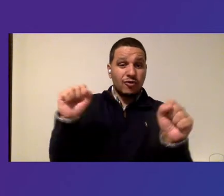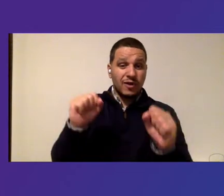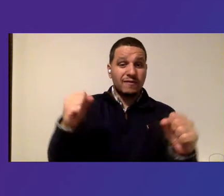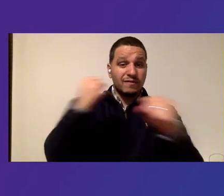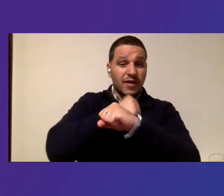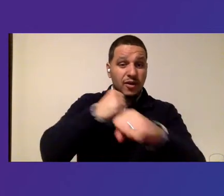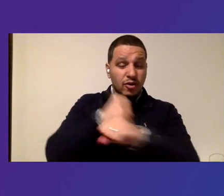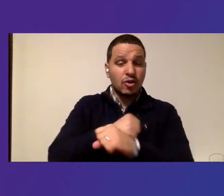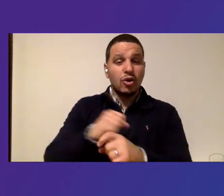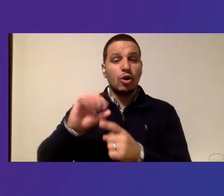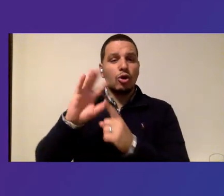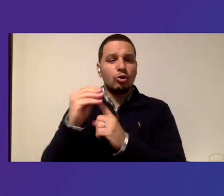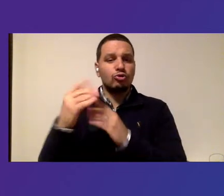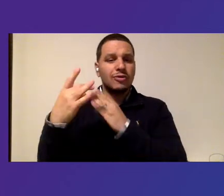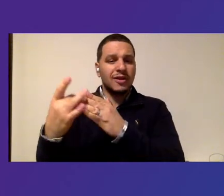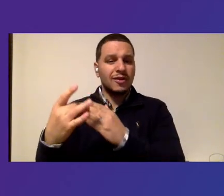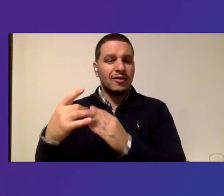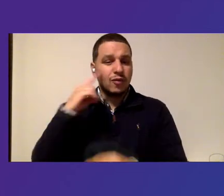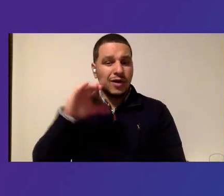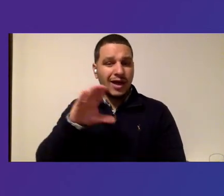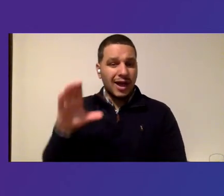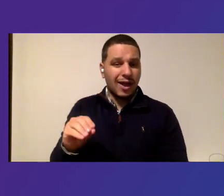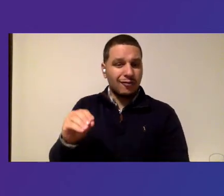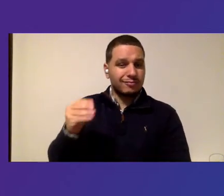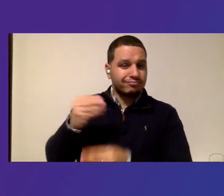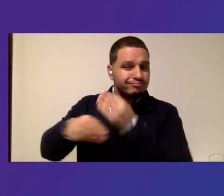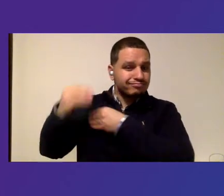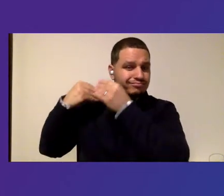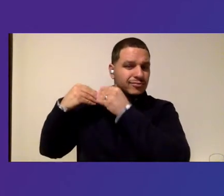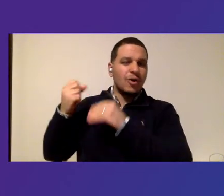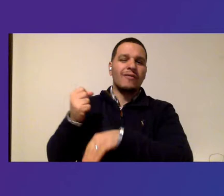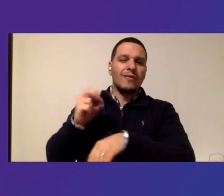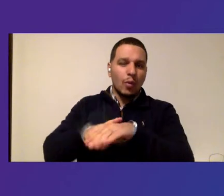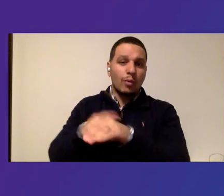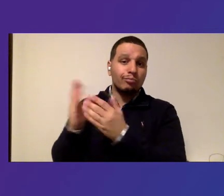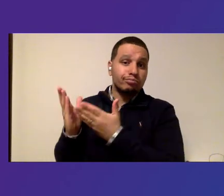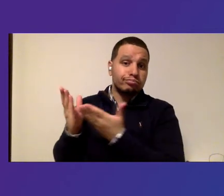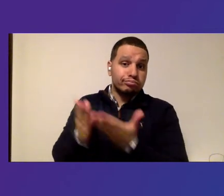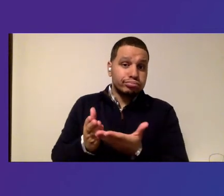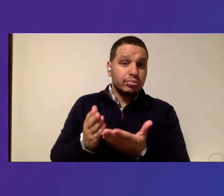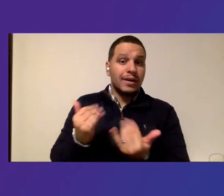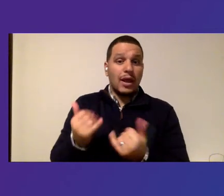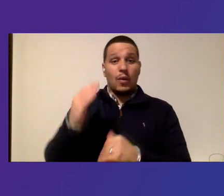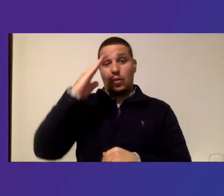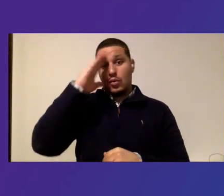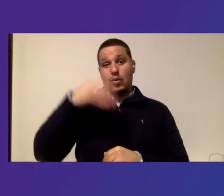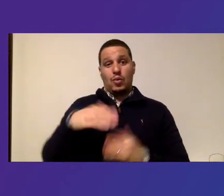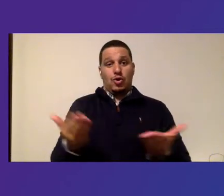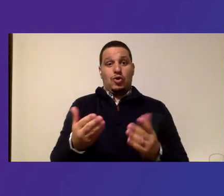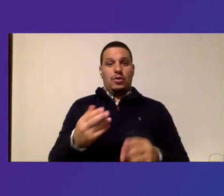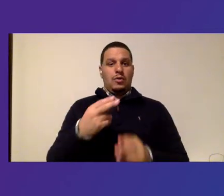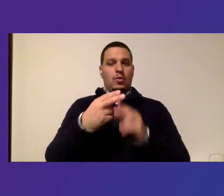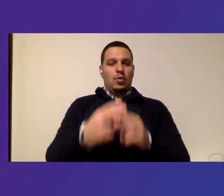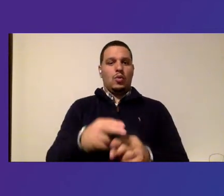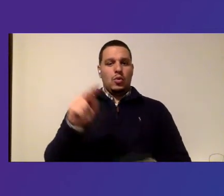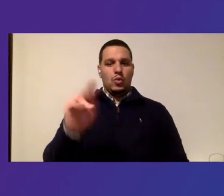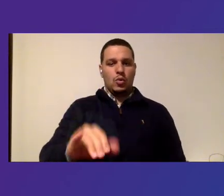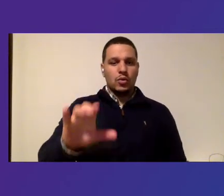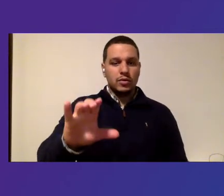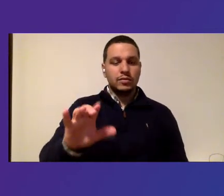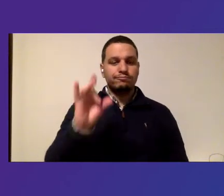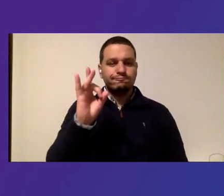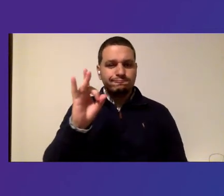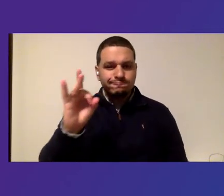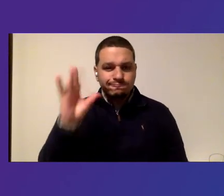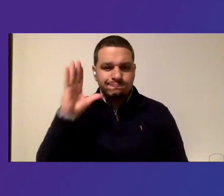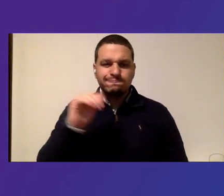and cultural leaders of African ancestry who were forcibly brought to what is now known as New York City, the atrocities they